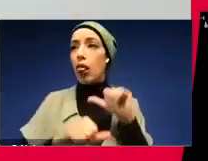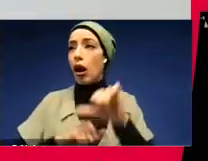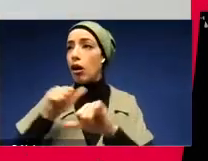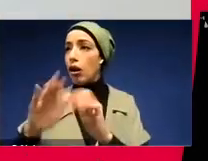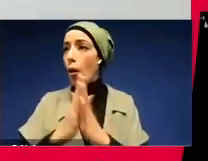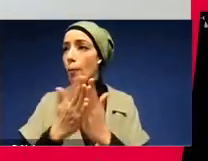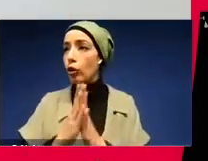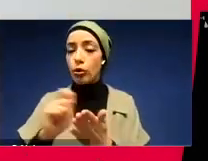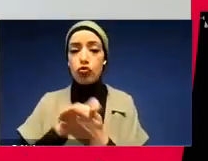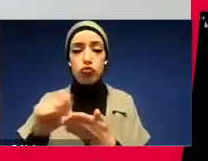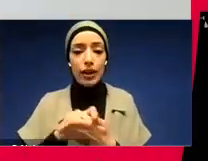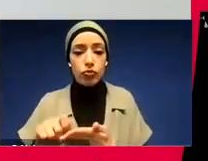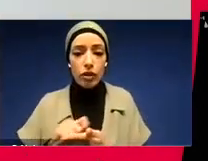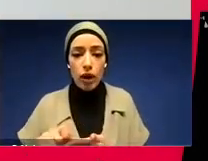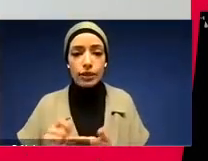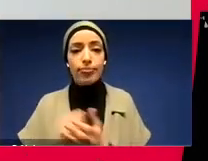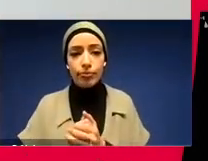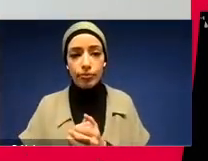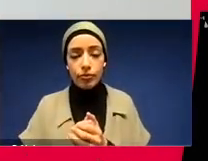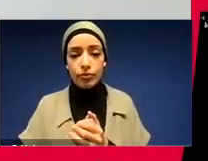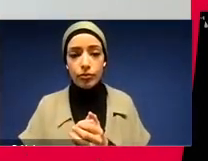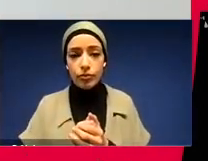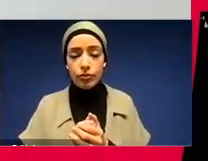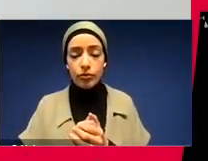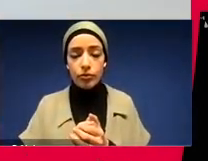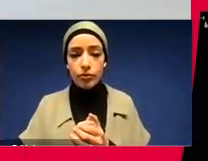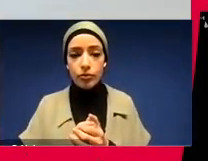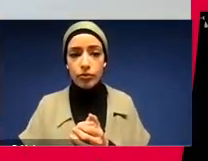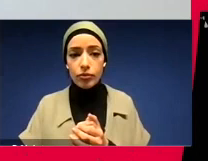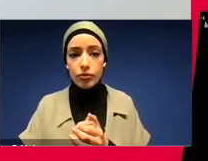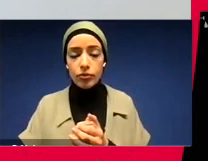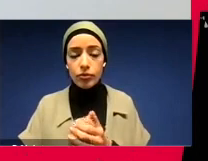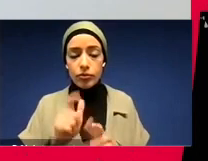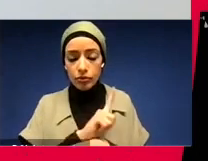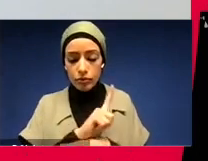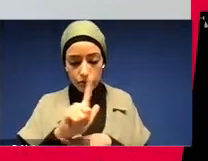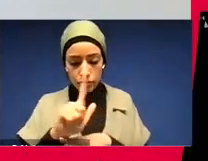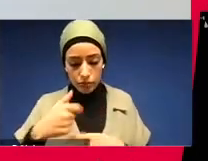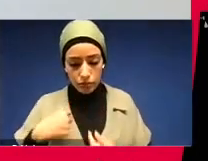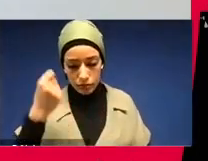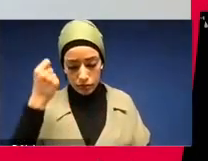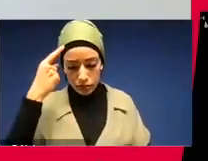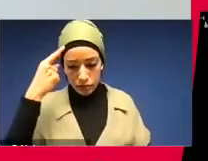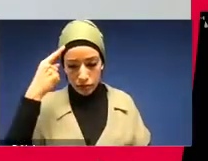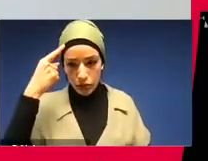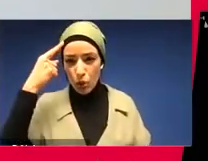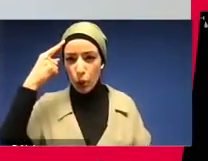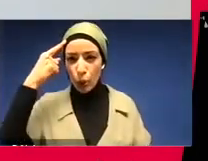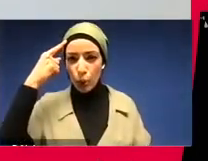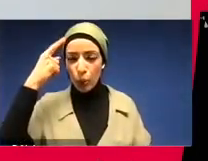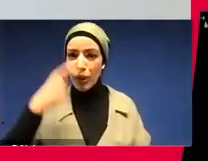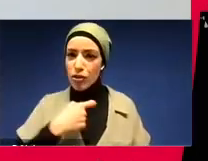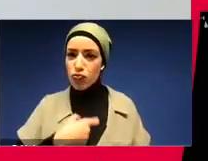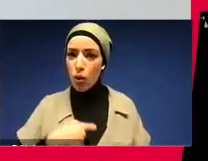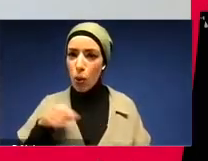and all of that. And it was only later on that I realized, no, that's their role. And that's what solidarity